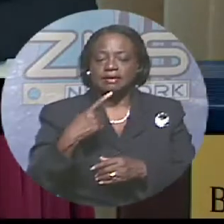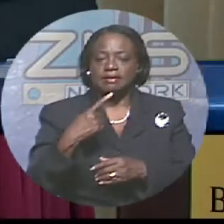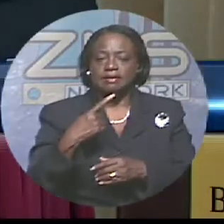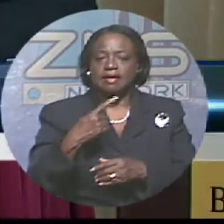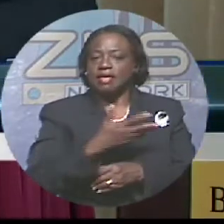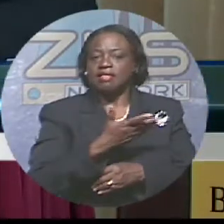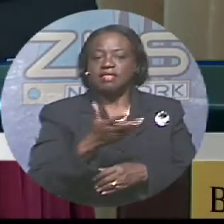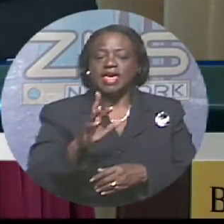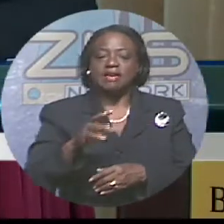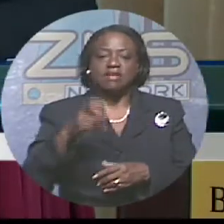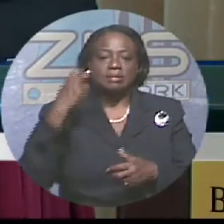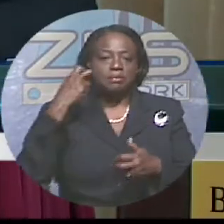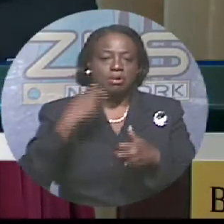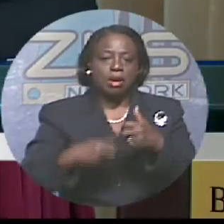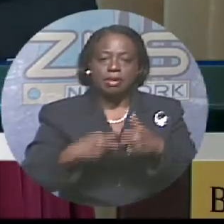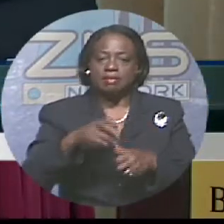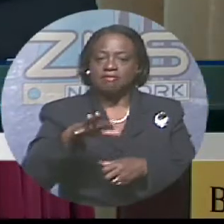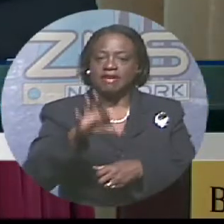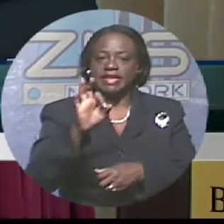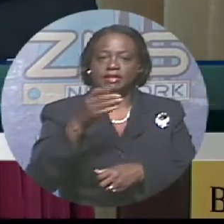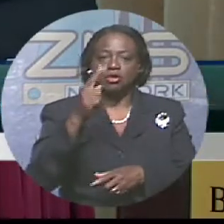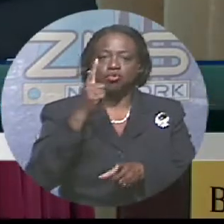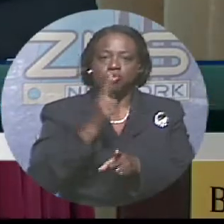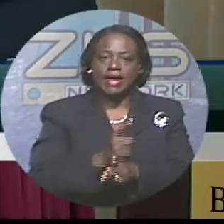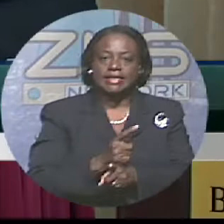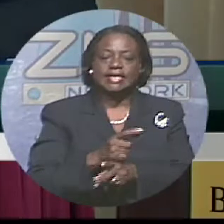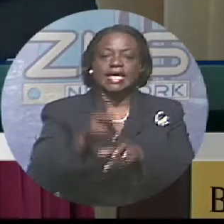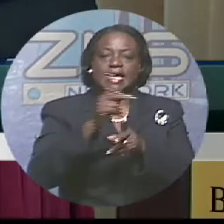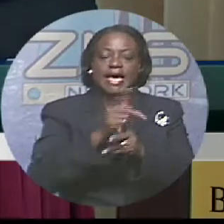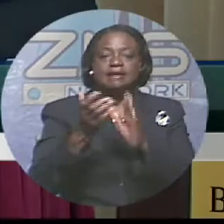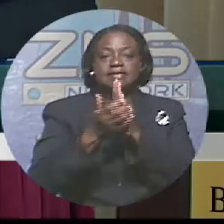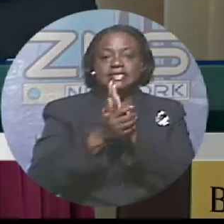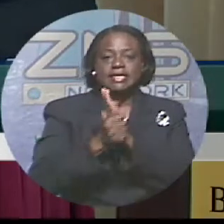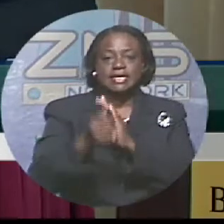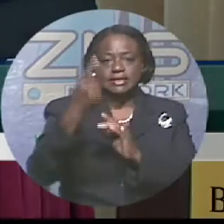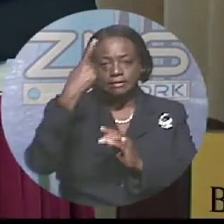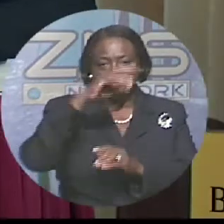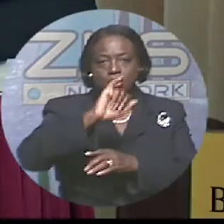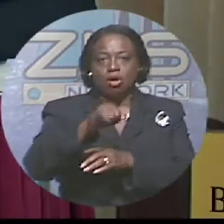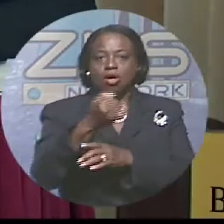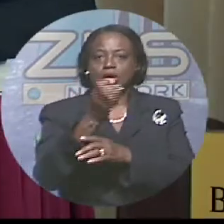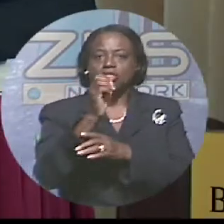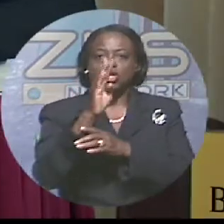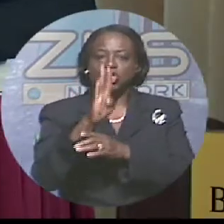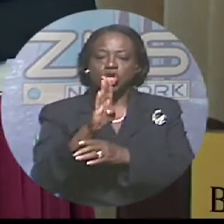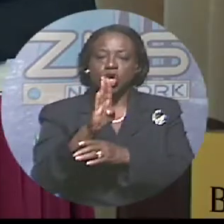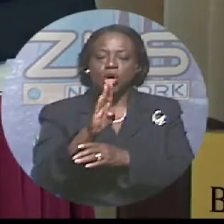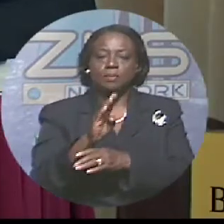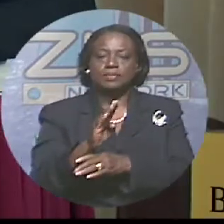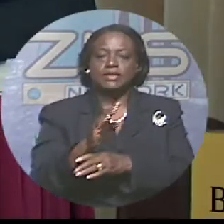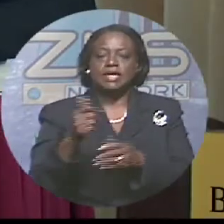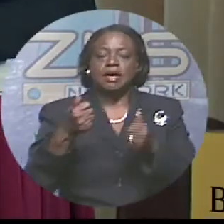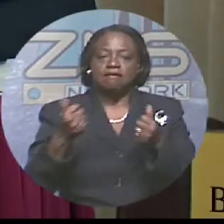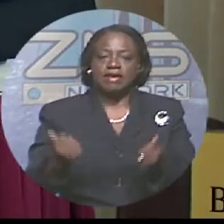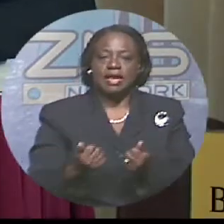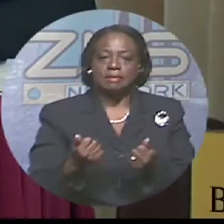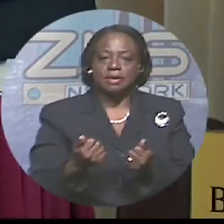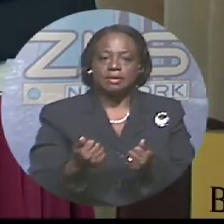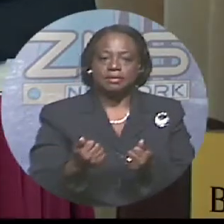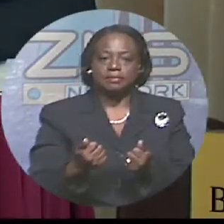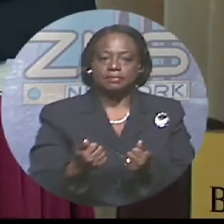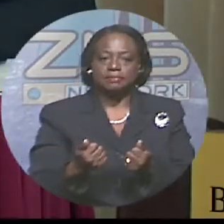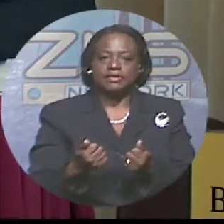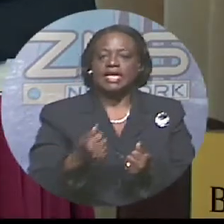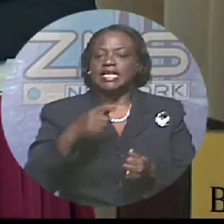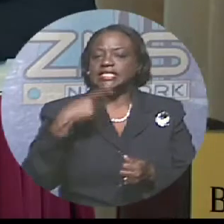there are difficulties in finding the right set of skills for the jobs available. And more precisely, employers report that